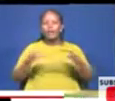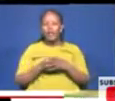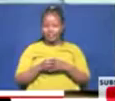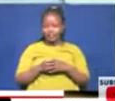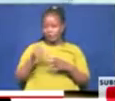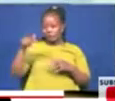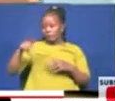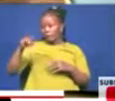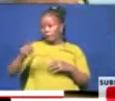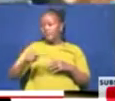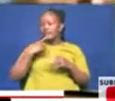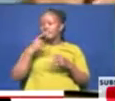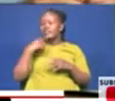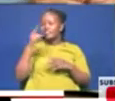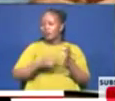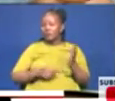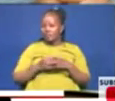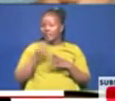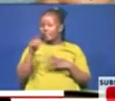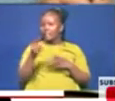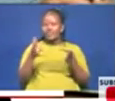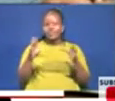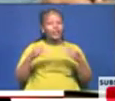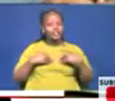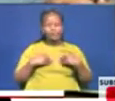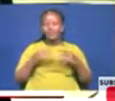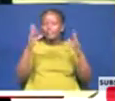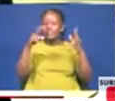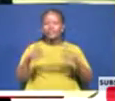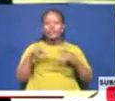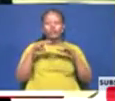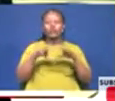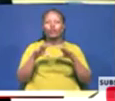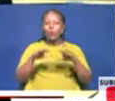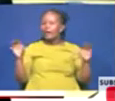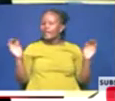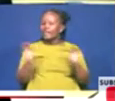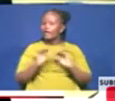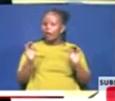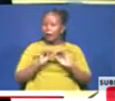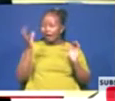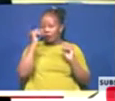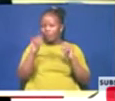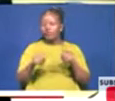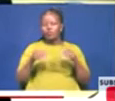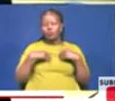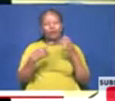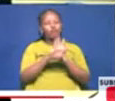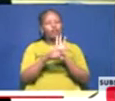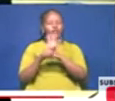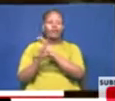such irregularity would not be tolerated in the international market and could tarnish the country's reputation if exported.